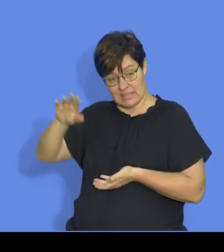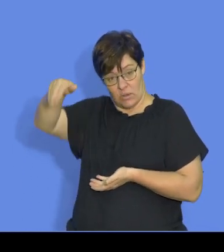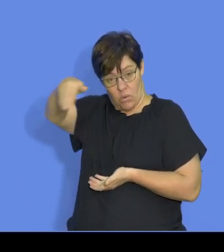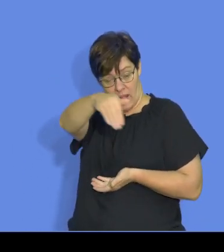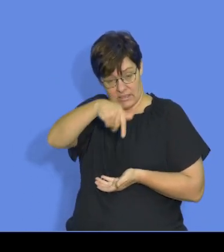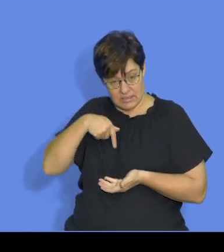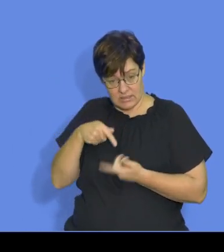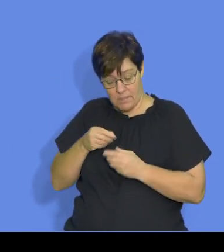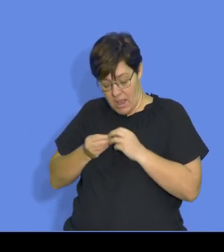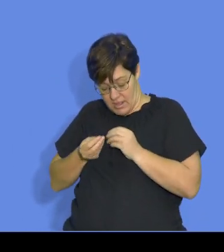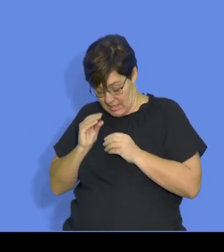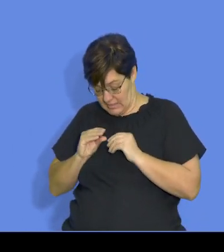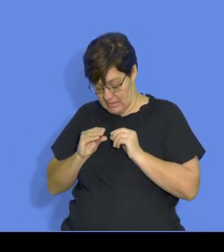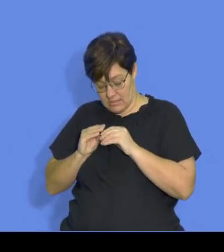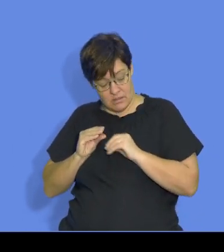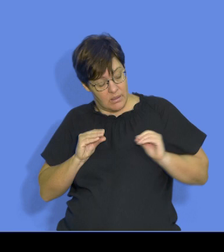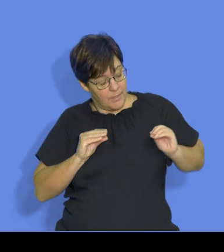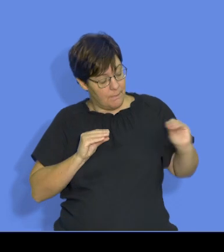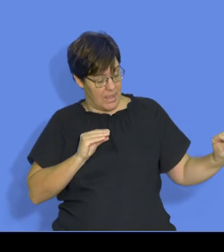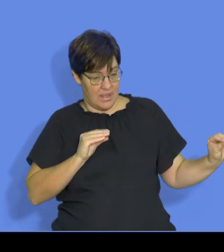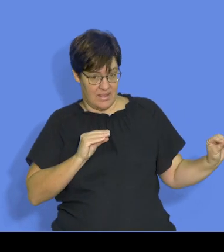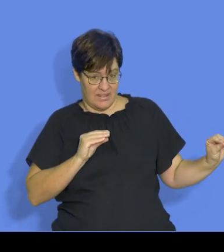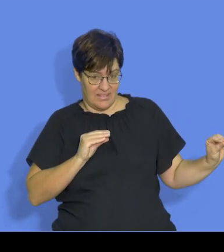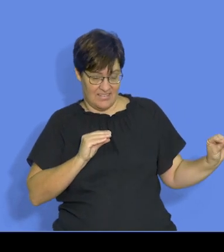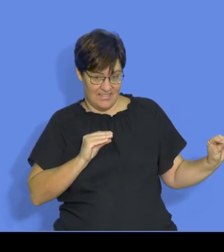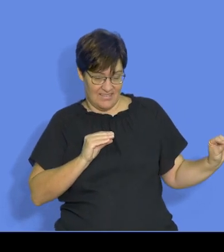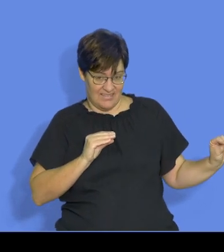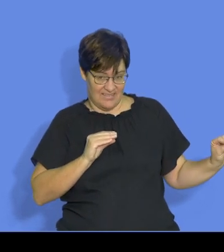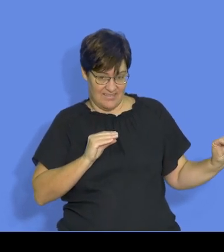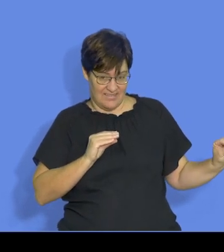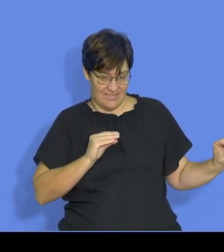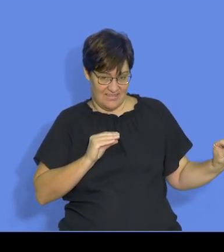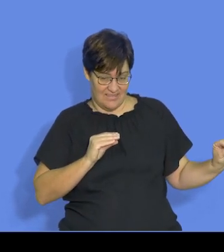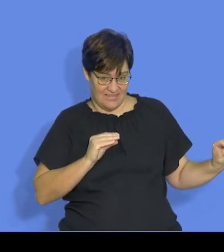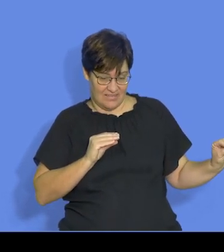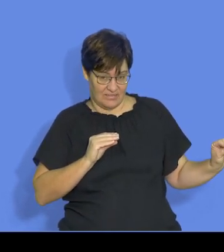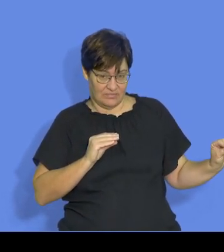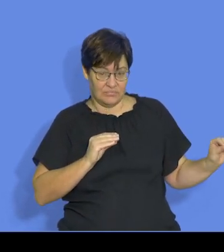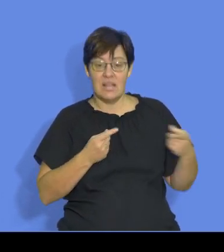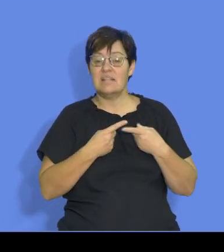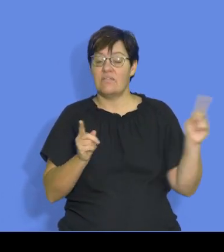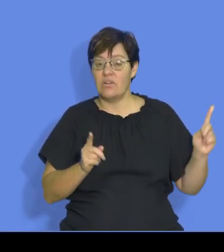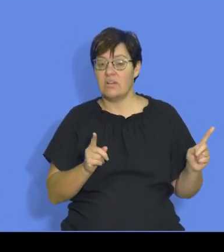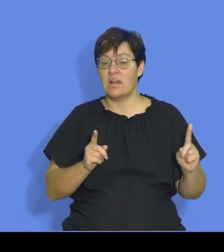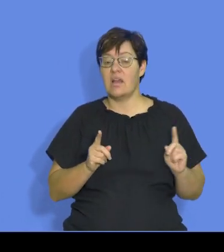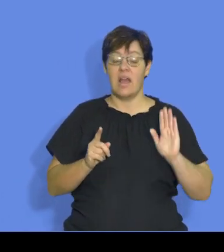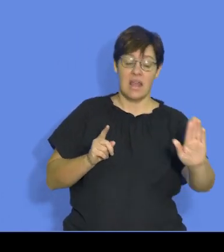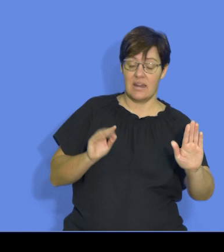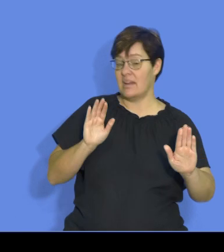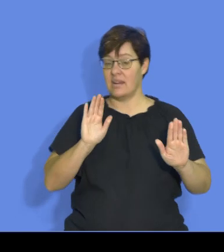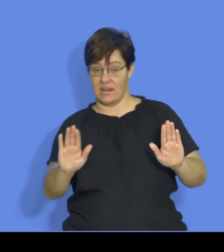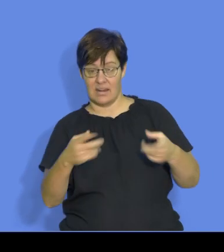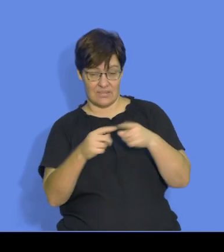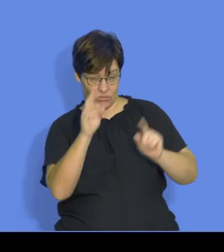collected over to SARS after deducting the VAT on purchases. Remember the difference between your input and your